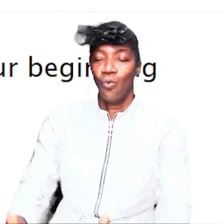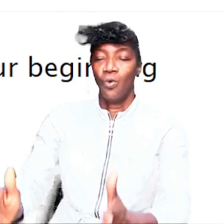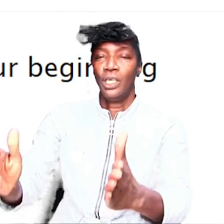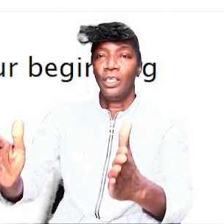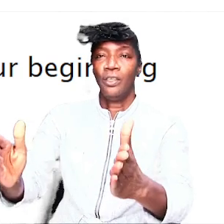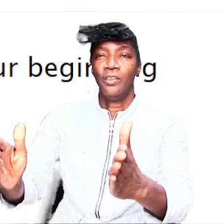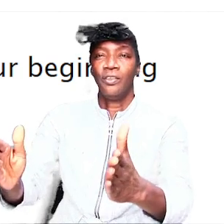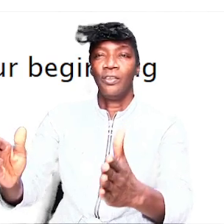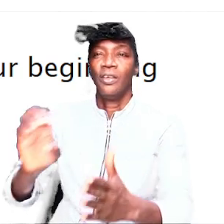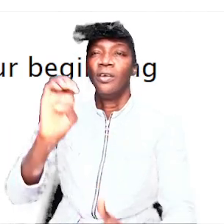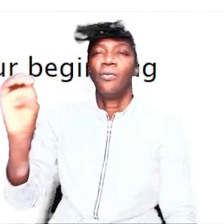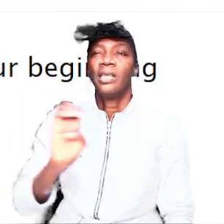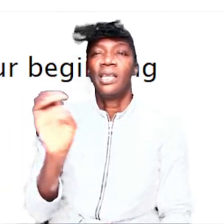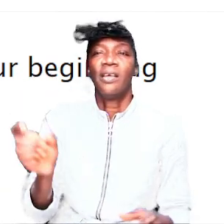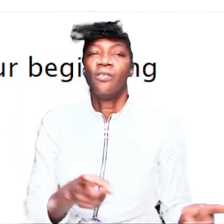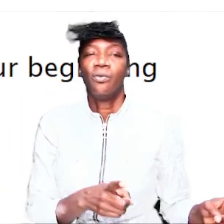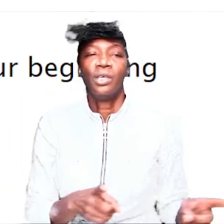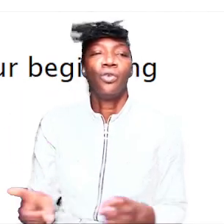Whatever we do,